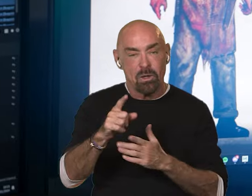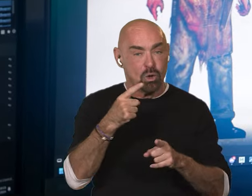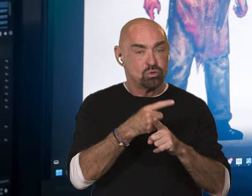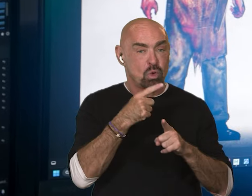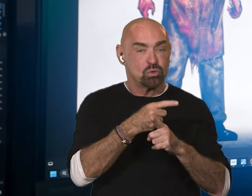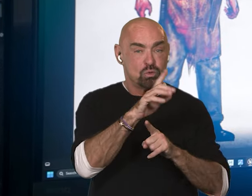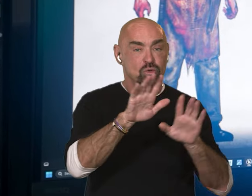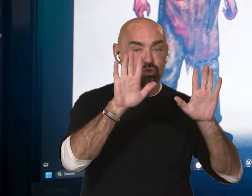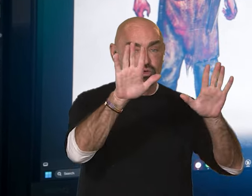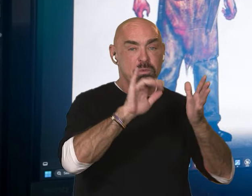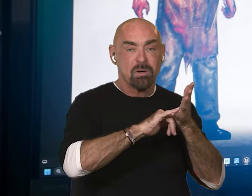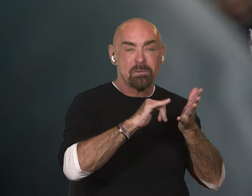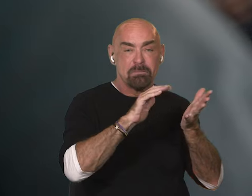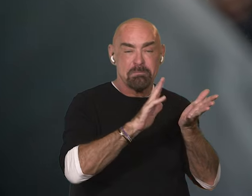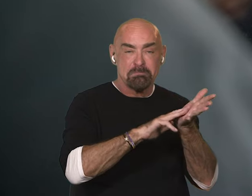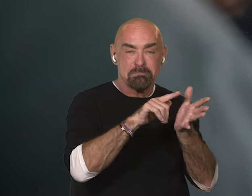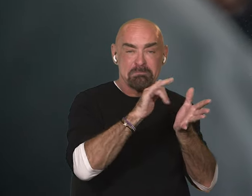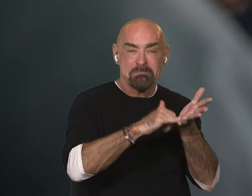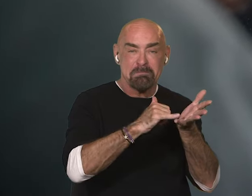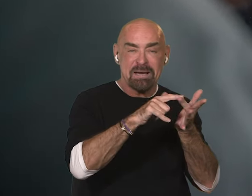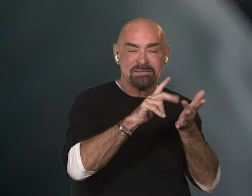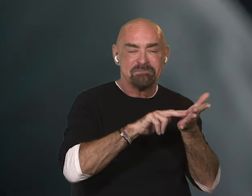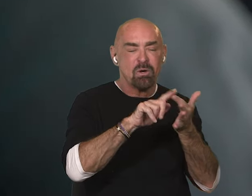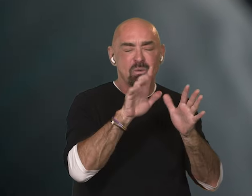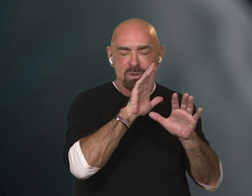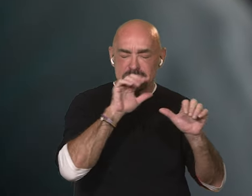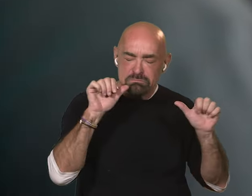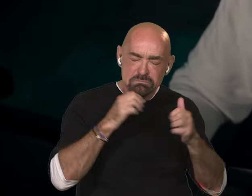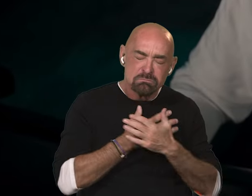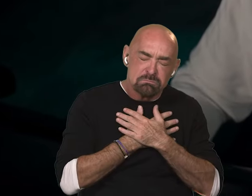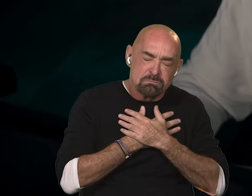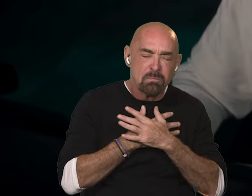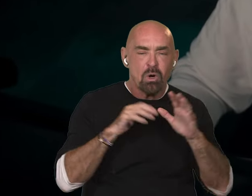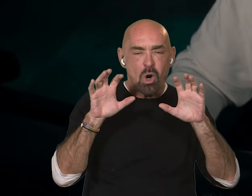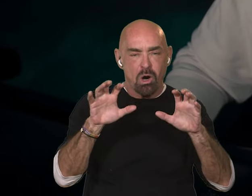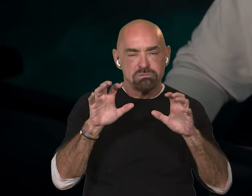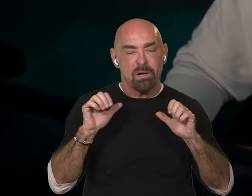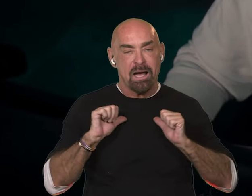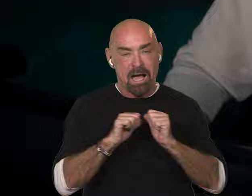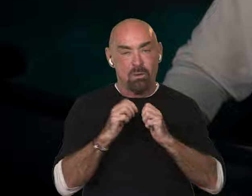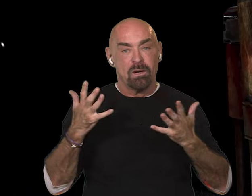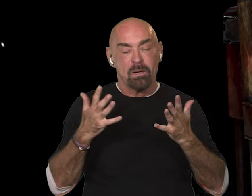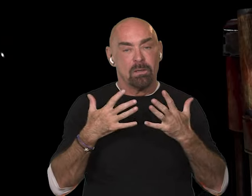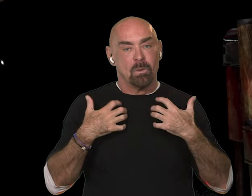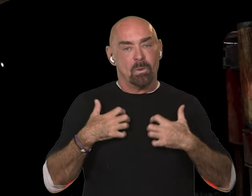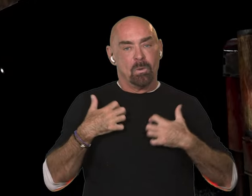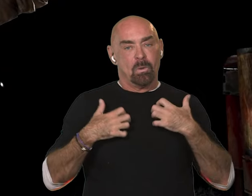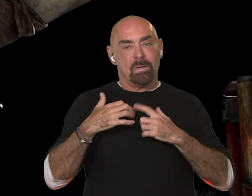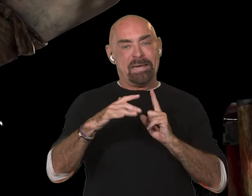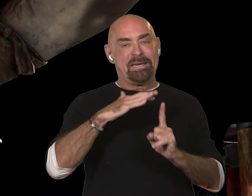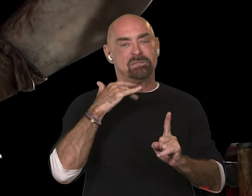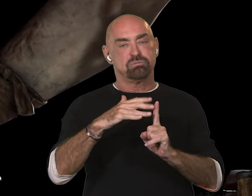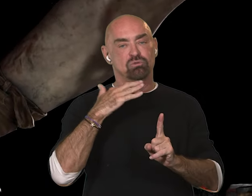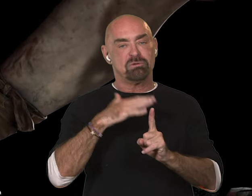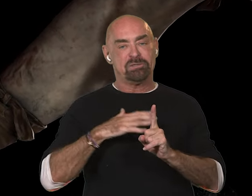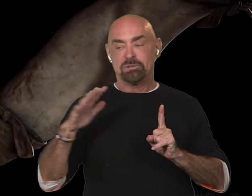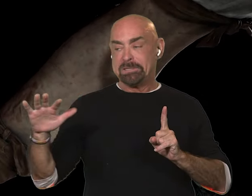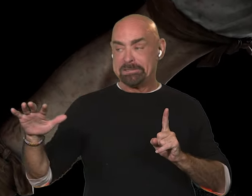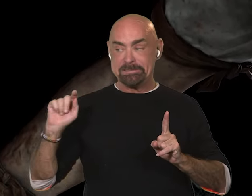we connected. Because we're passionate about horror, and we basically get our inspiration from the same